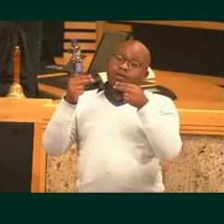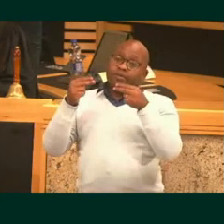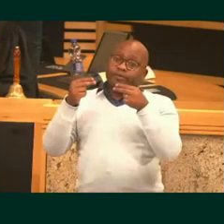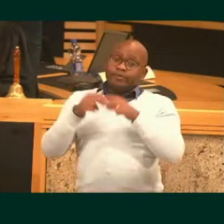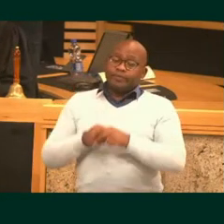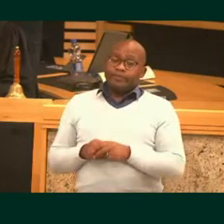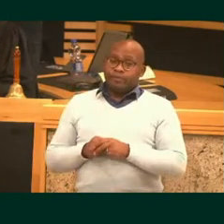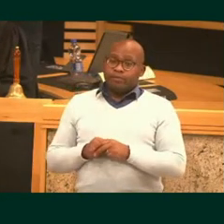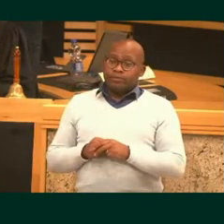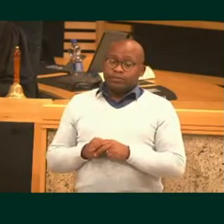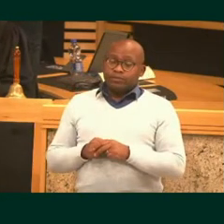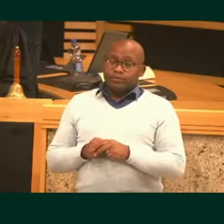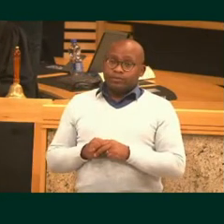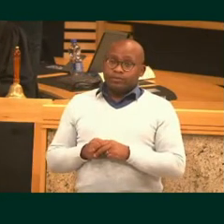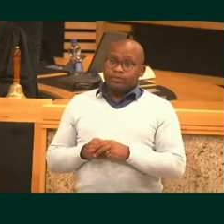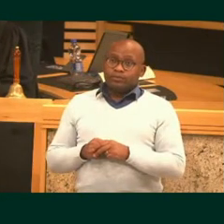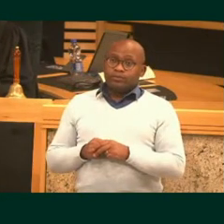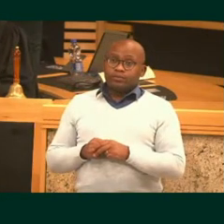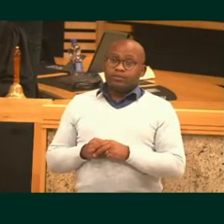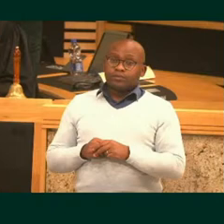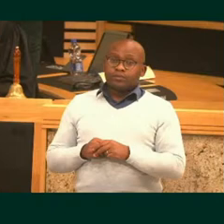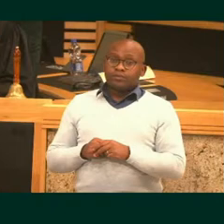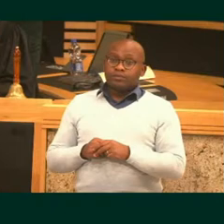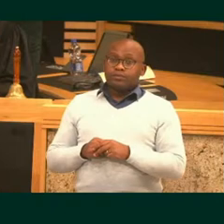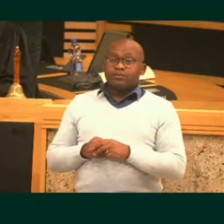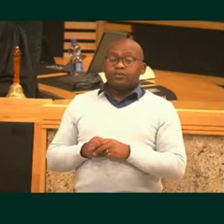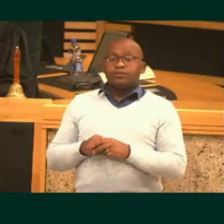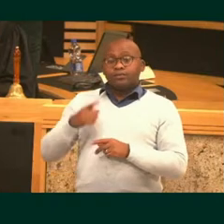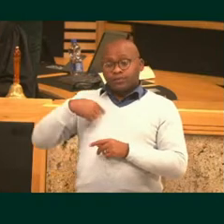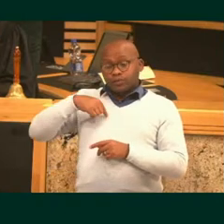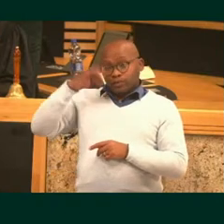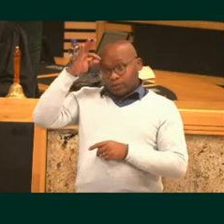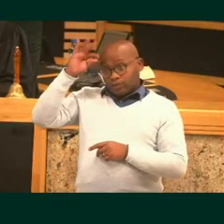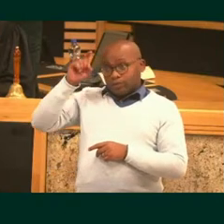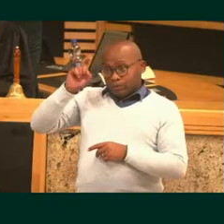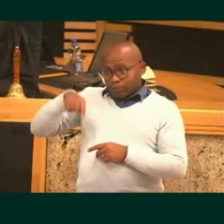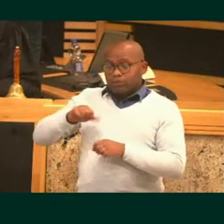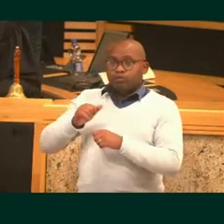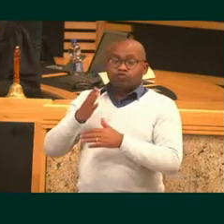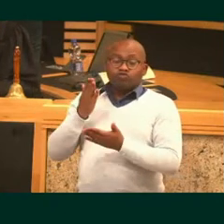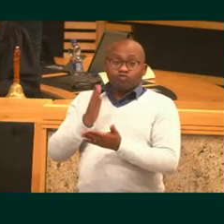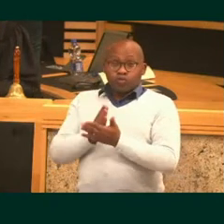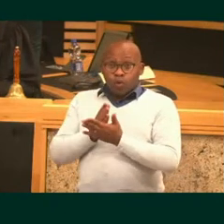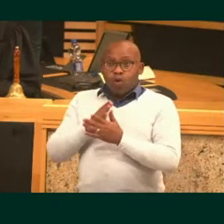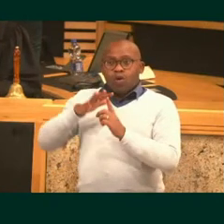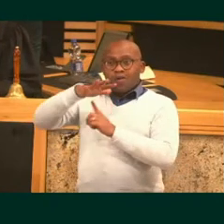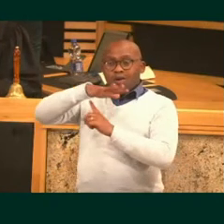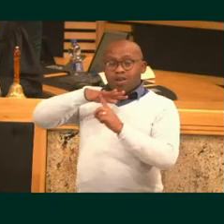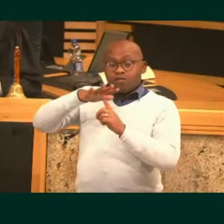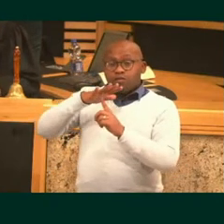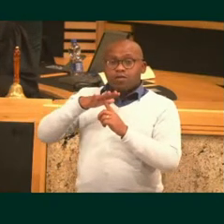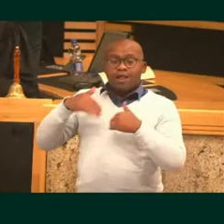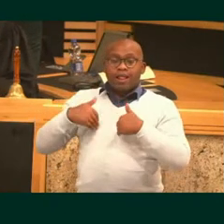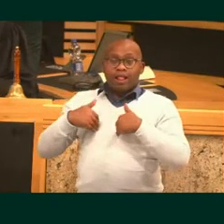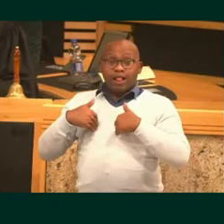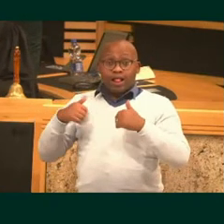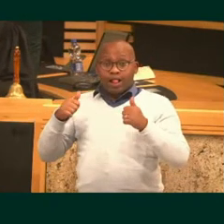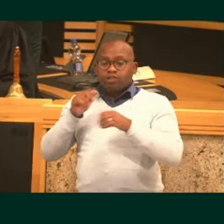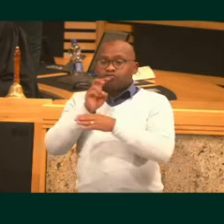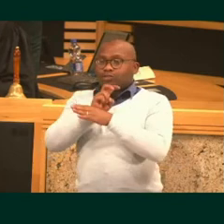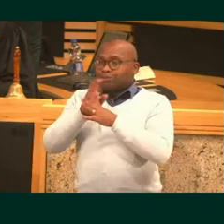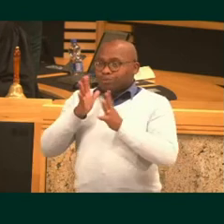authorities asge the government to double its efforts and Environmental Health Inspectors Even in our